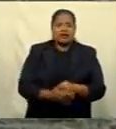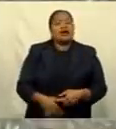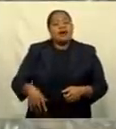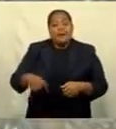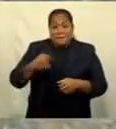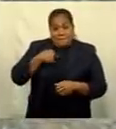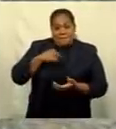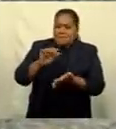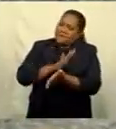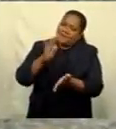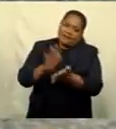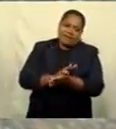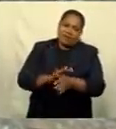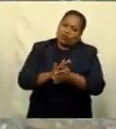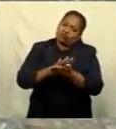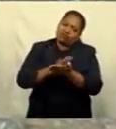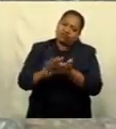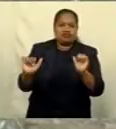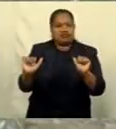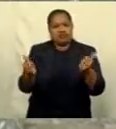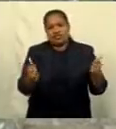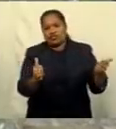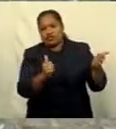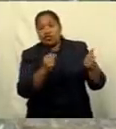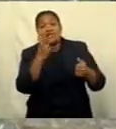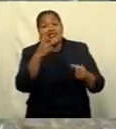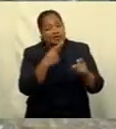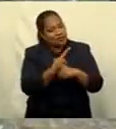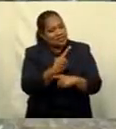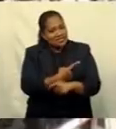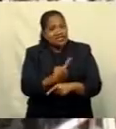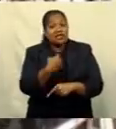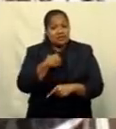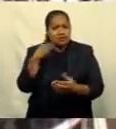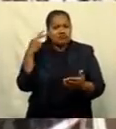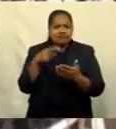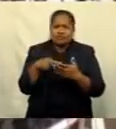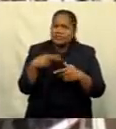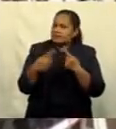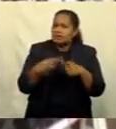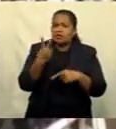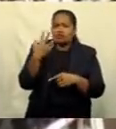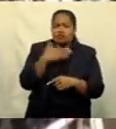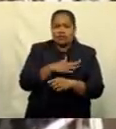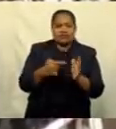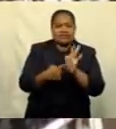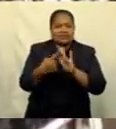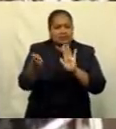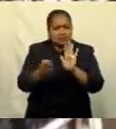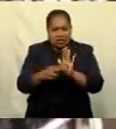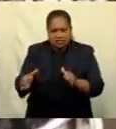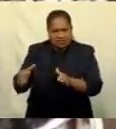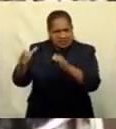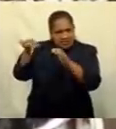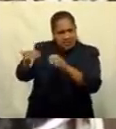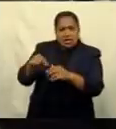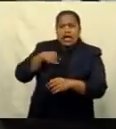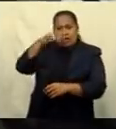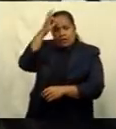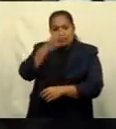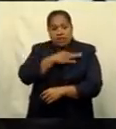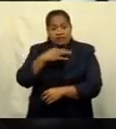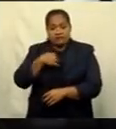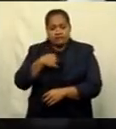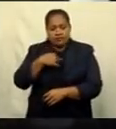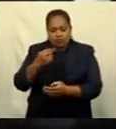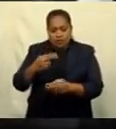only in 3 weeks. And I have reached nearly 200 tons. And I believe that I'm going to plant more